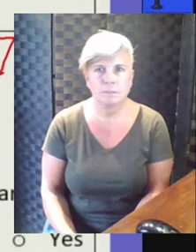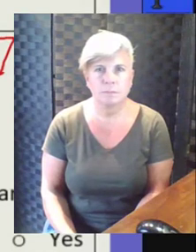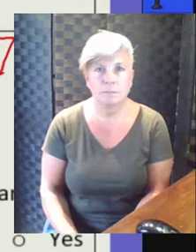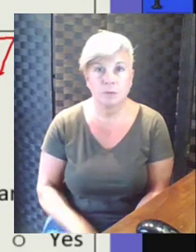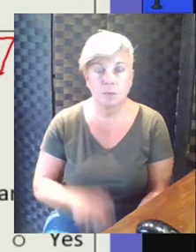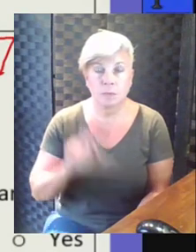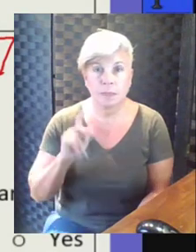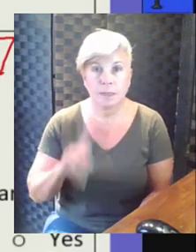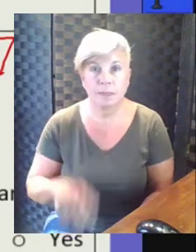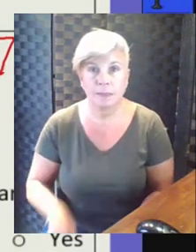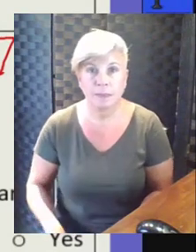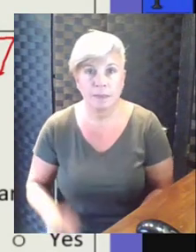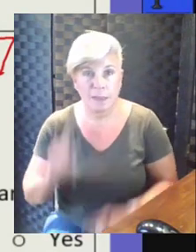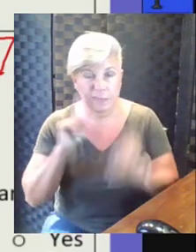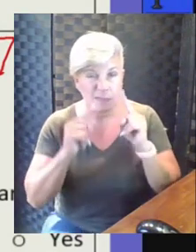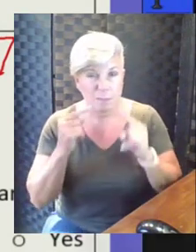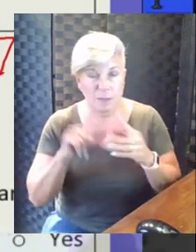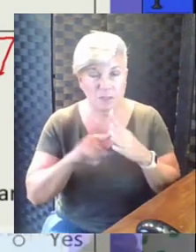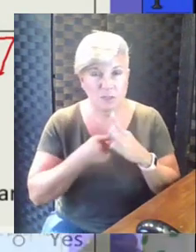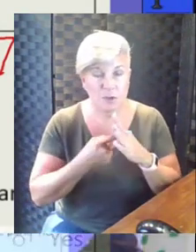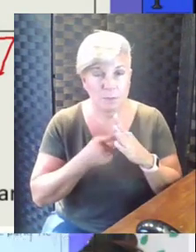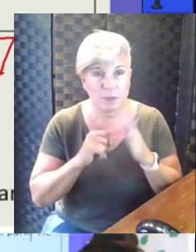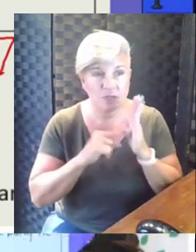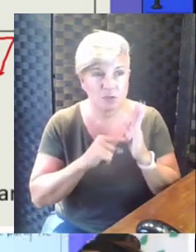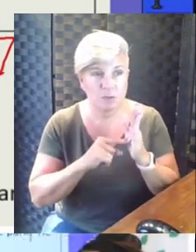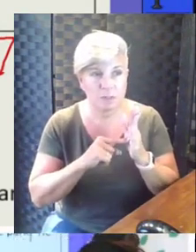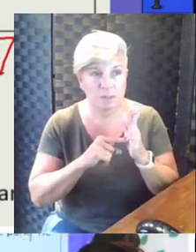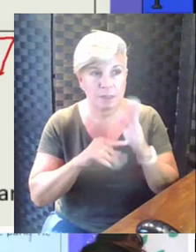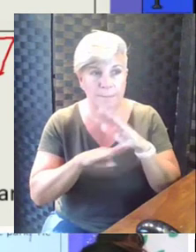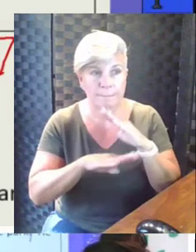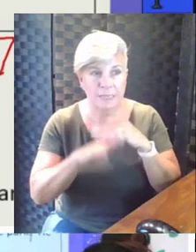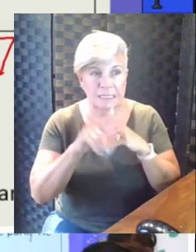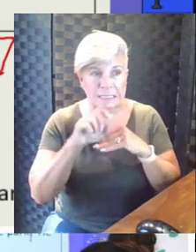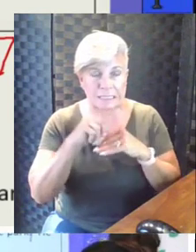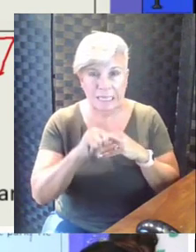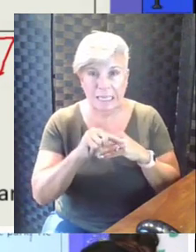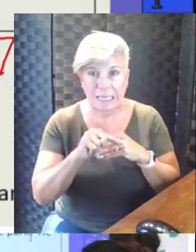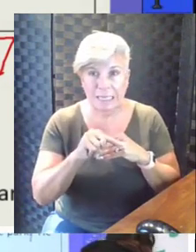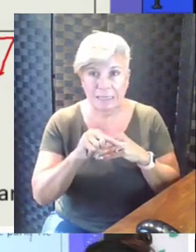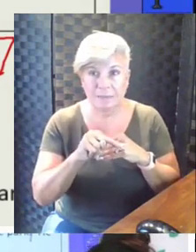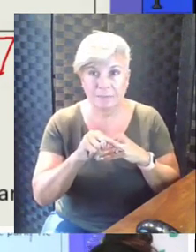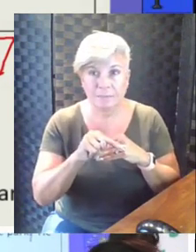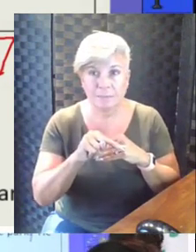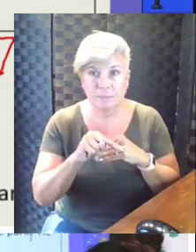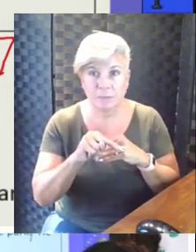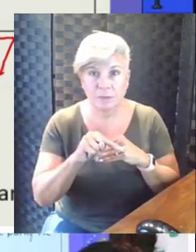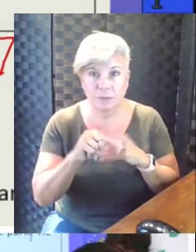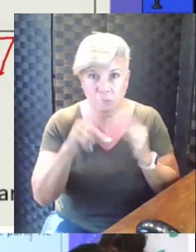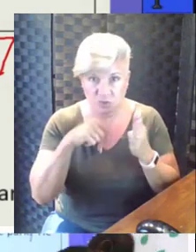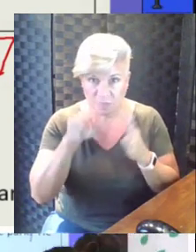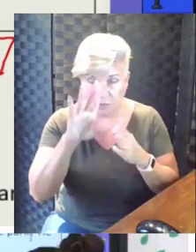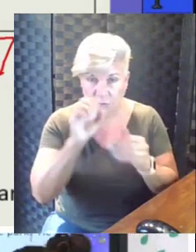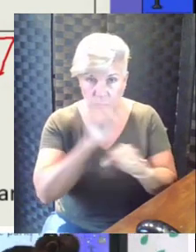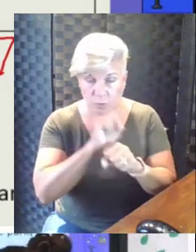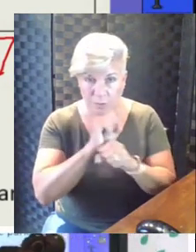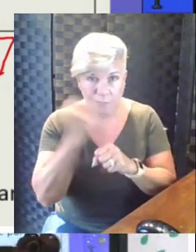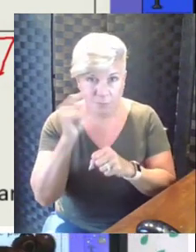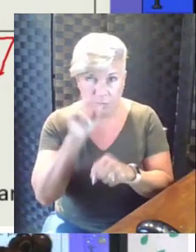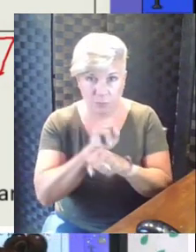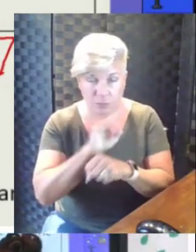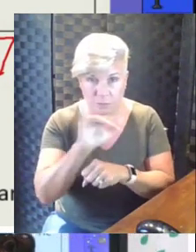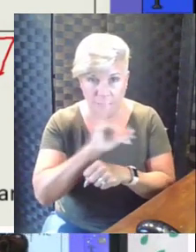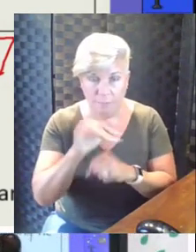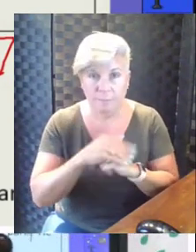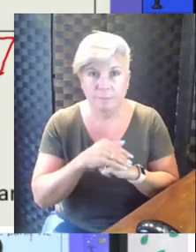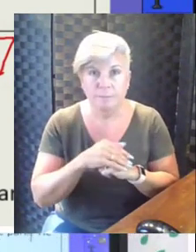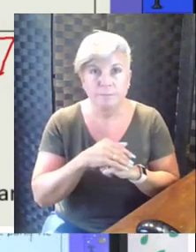Right. I think I'm going to start by showing you the base 10 model. So if you use that strategy, check your work. If